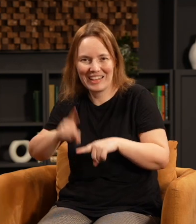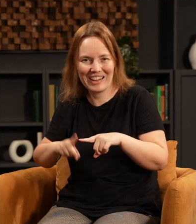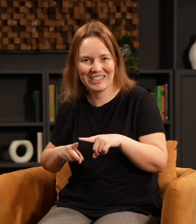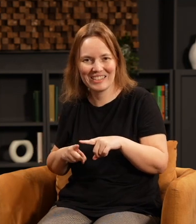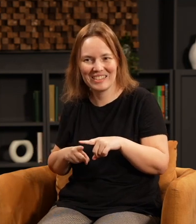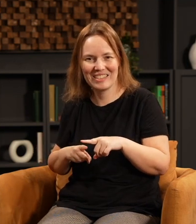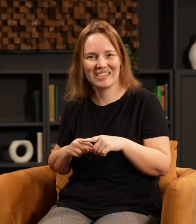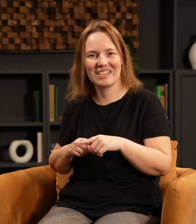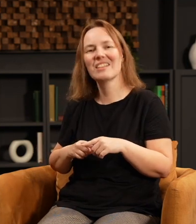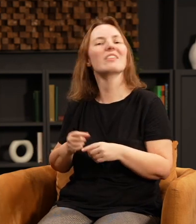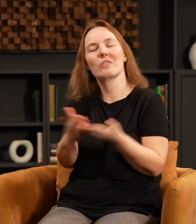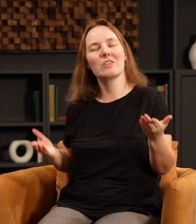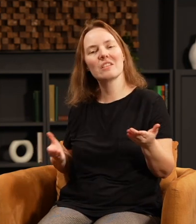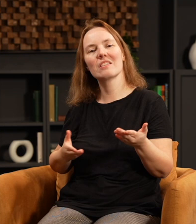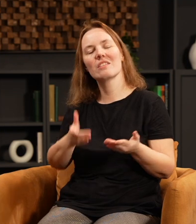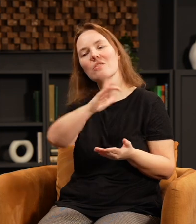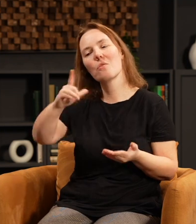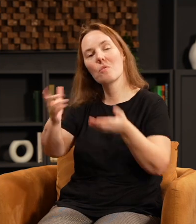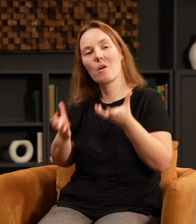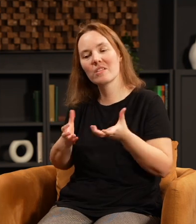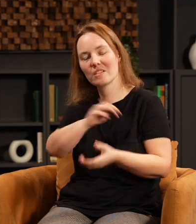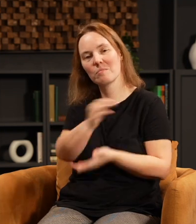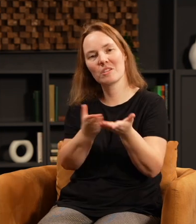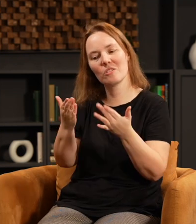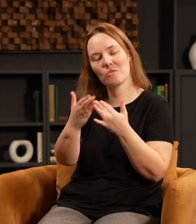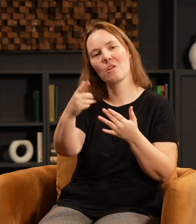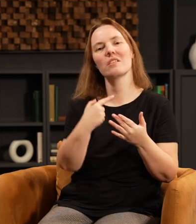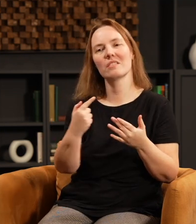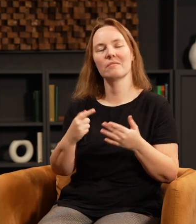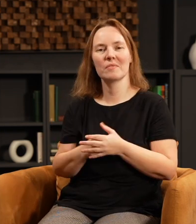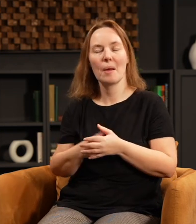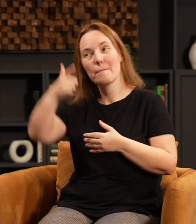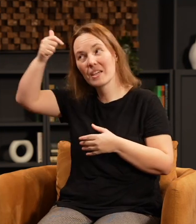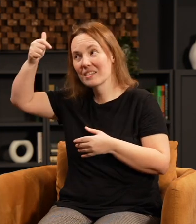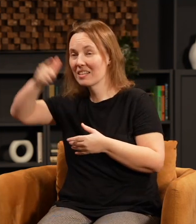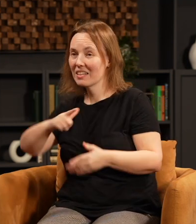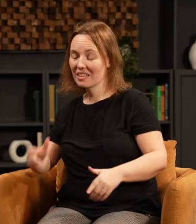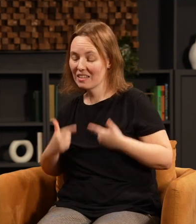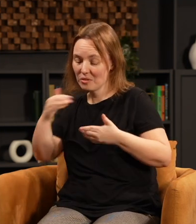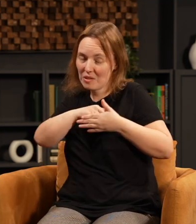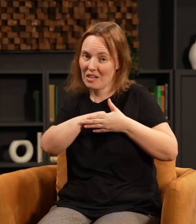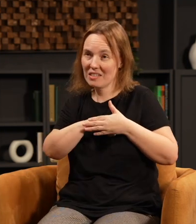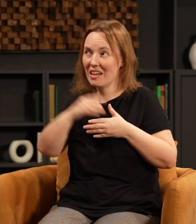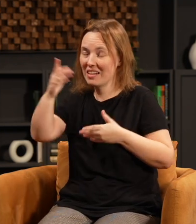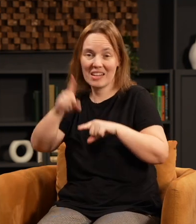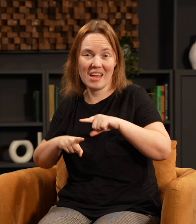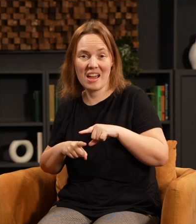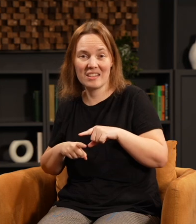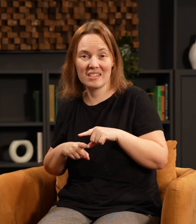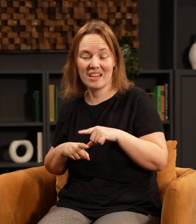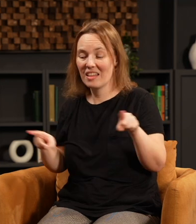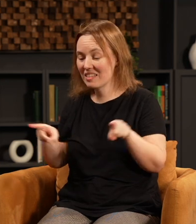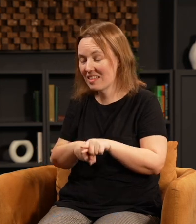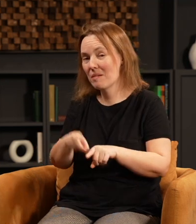there's things the Lord wants to minister through us. There's a flow that he wants to pour through us because he lives within us, but he can't pour through us